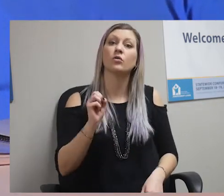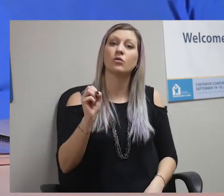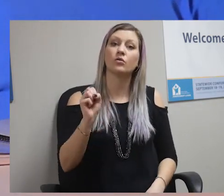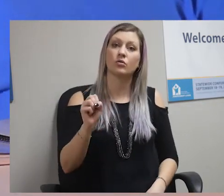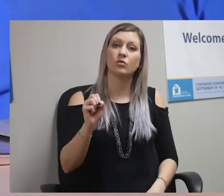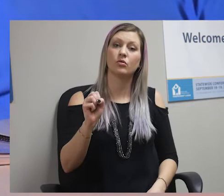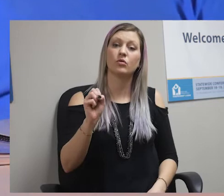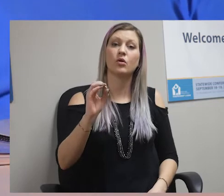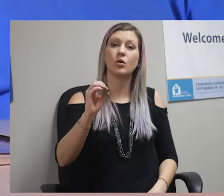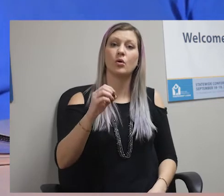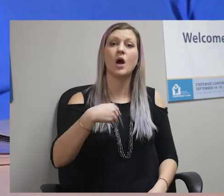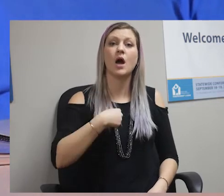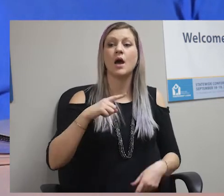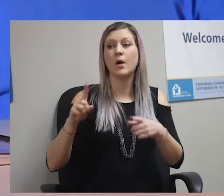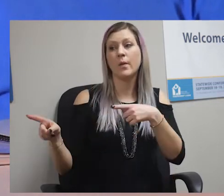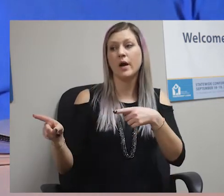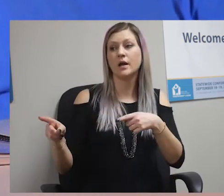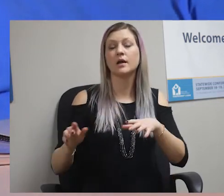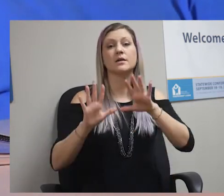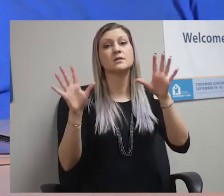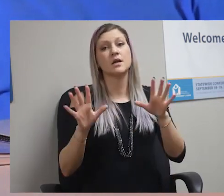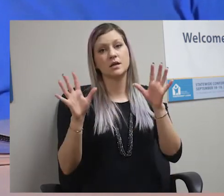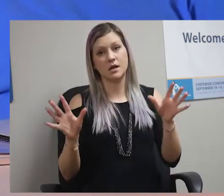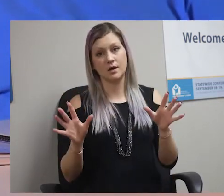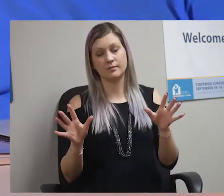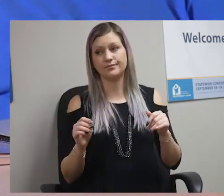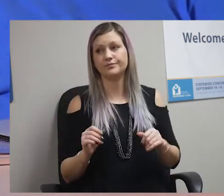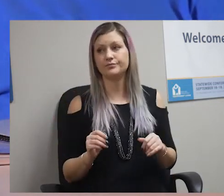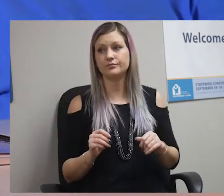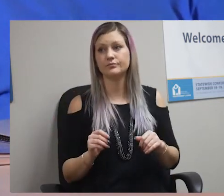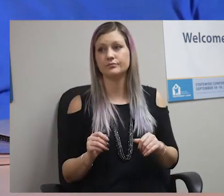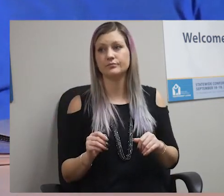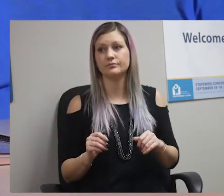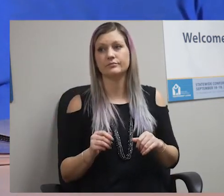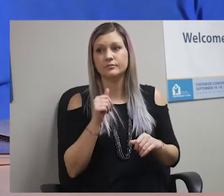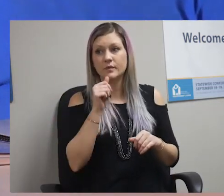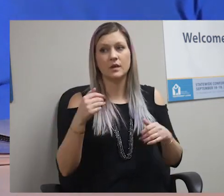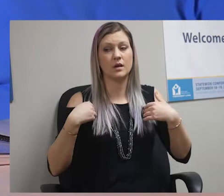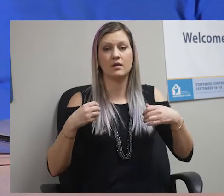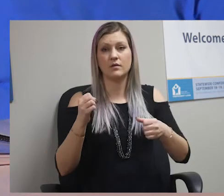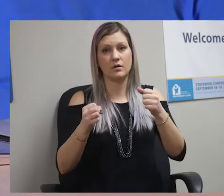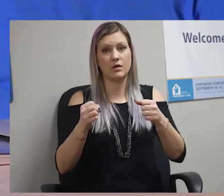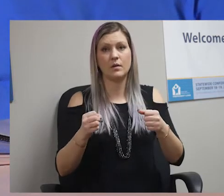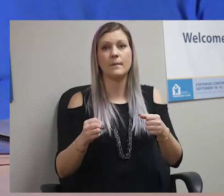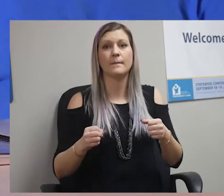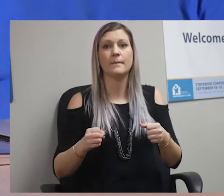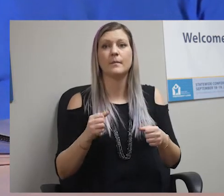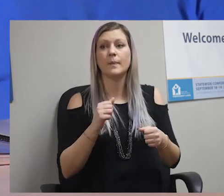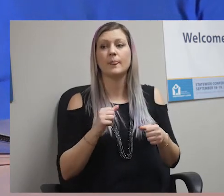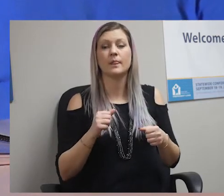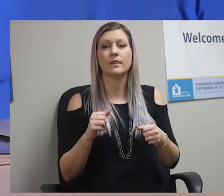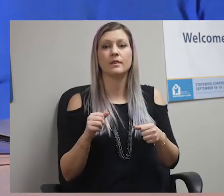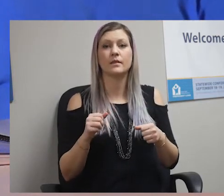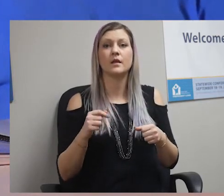only time I could get there because my daughter took me down. I didn't have my car on the road. And